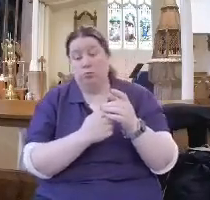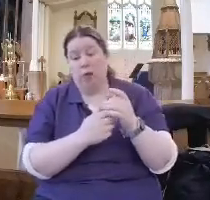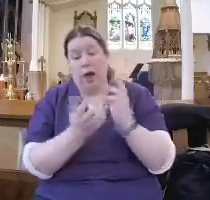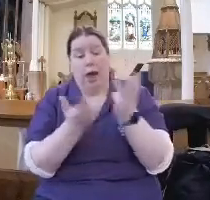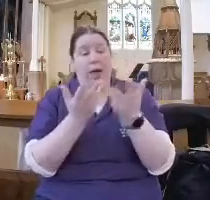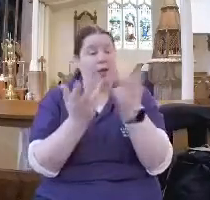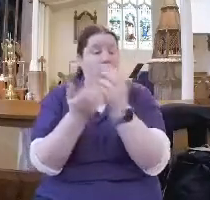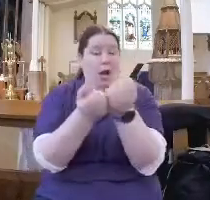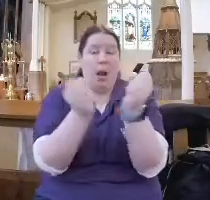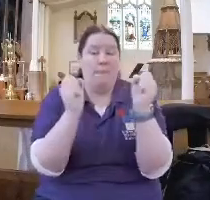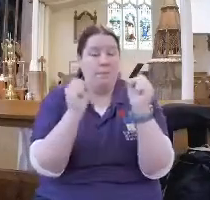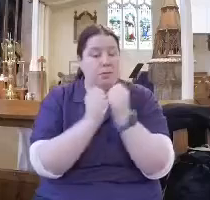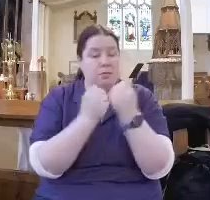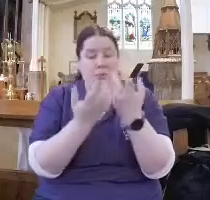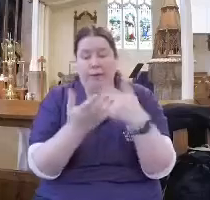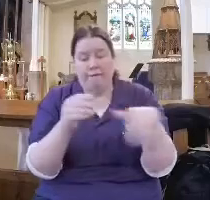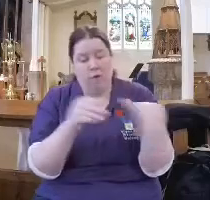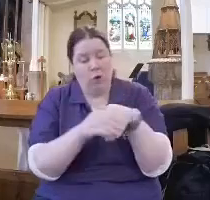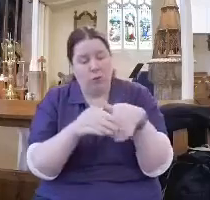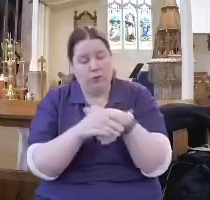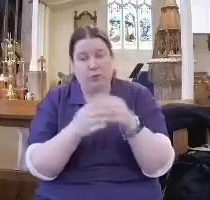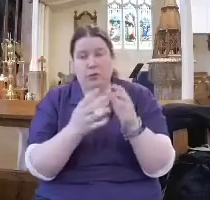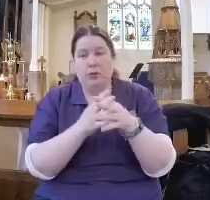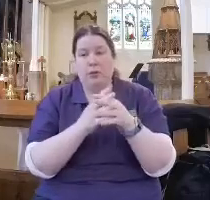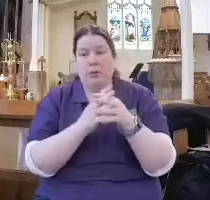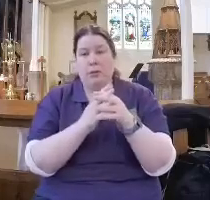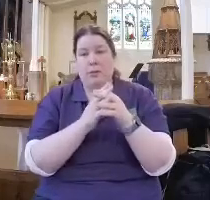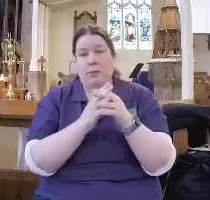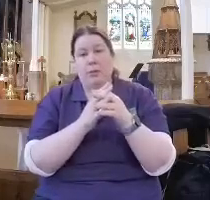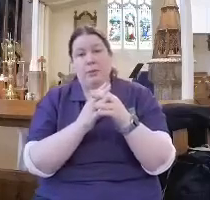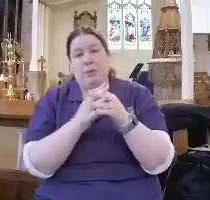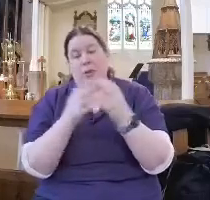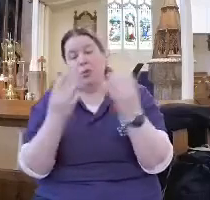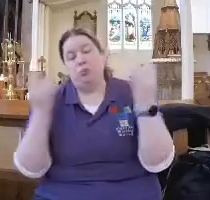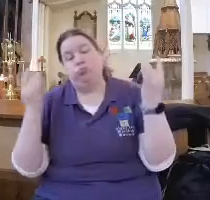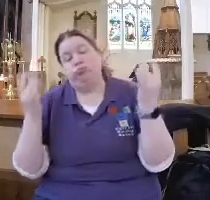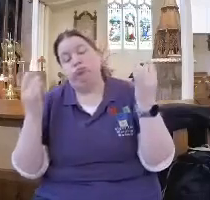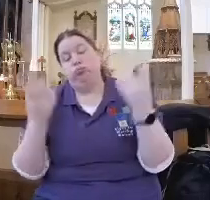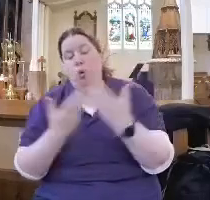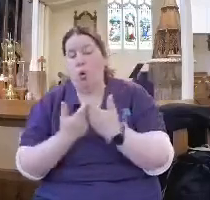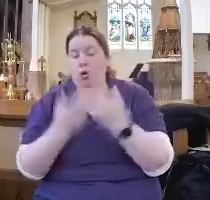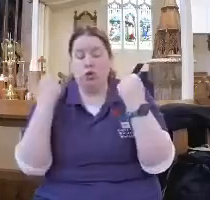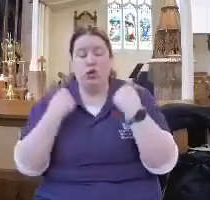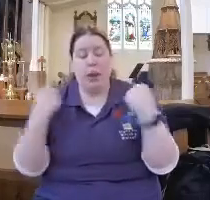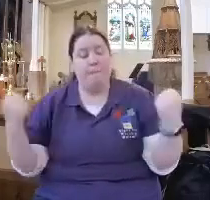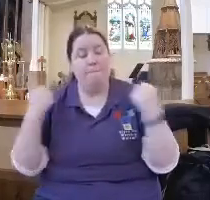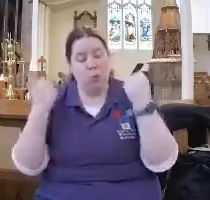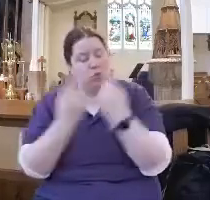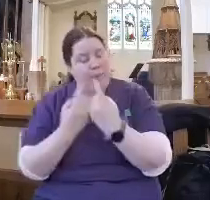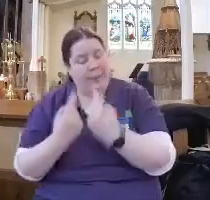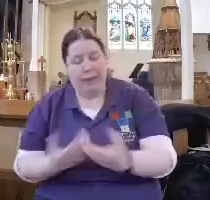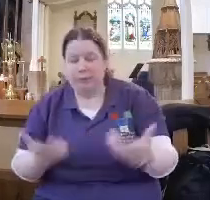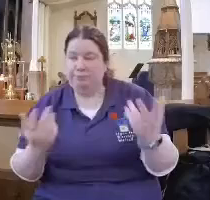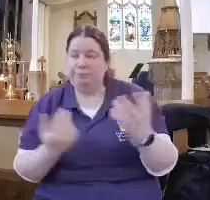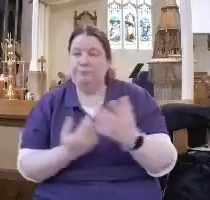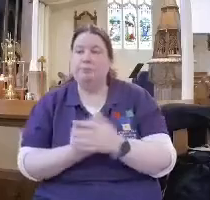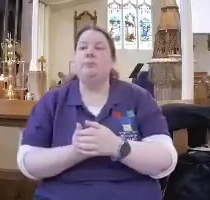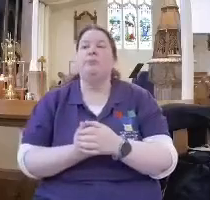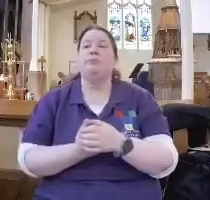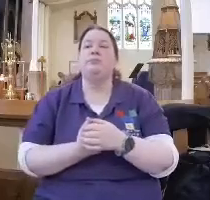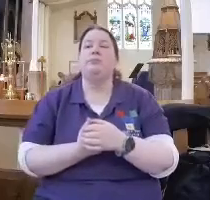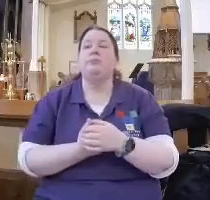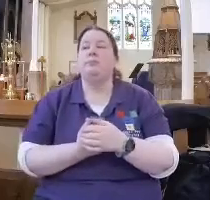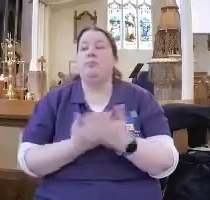model railway club on a Thursday. Pilates maybe, or the gym on a Tuesday, whatever. And